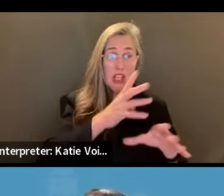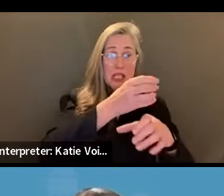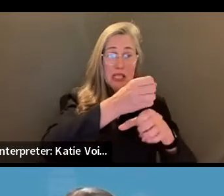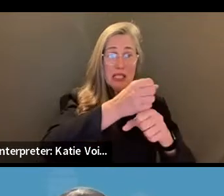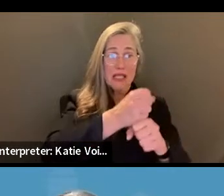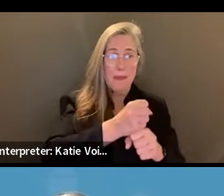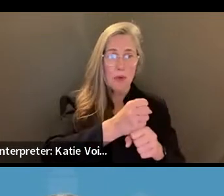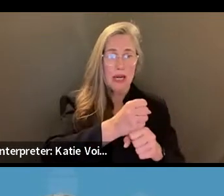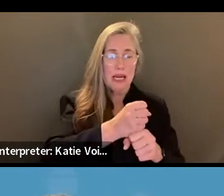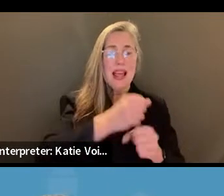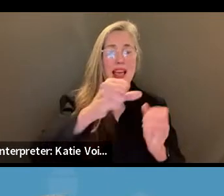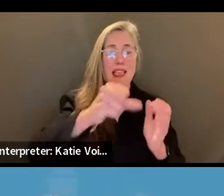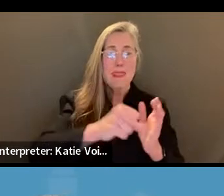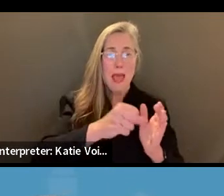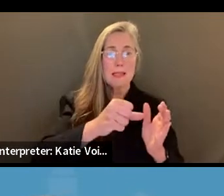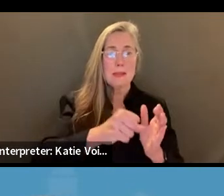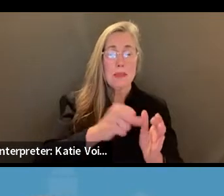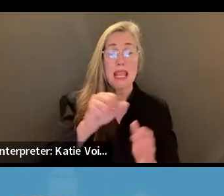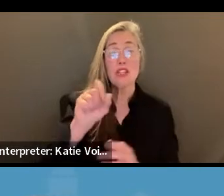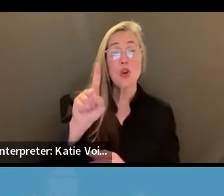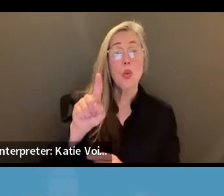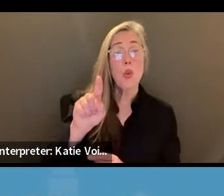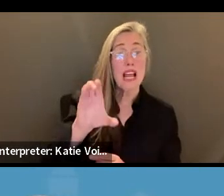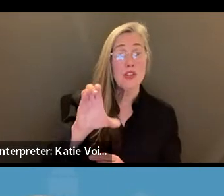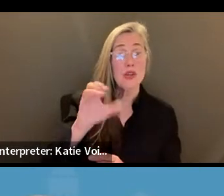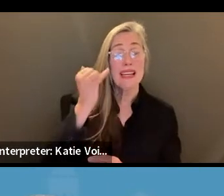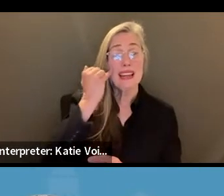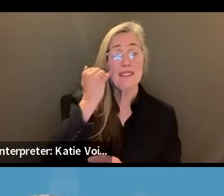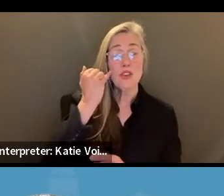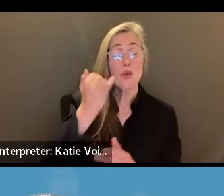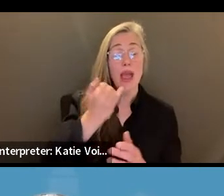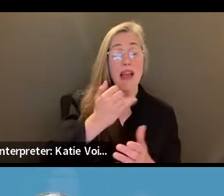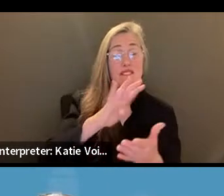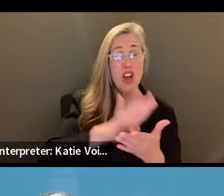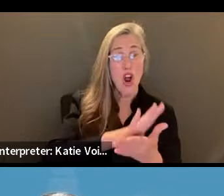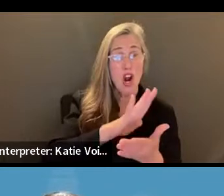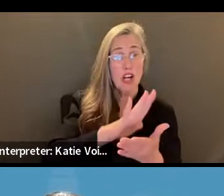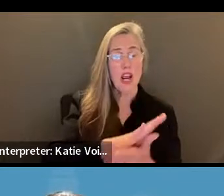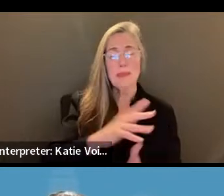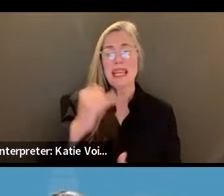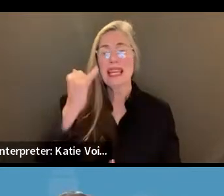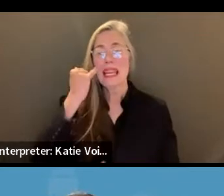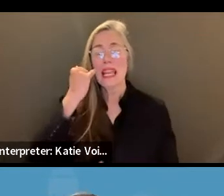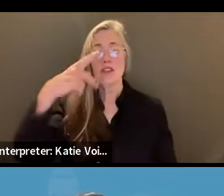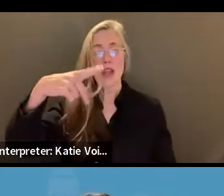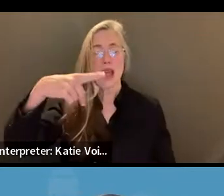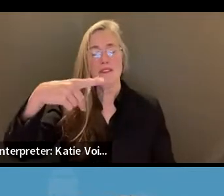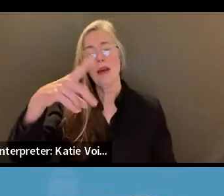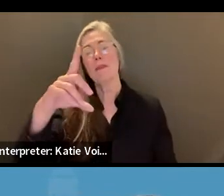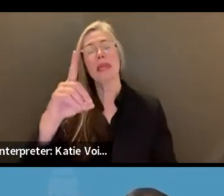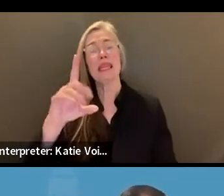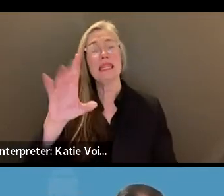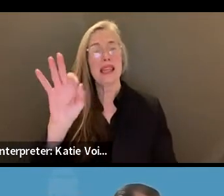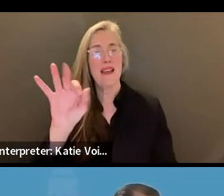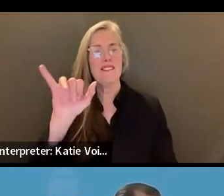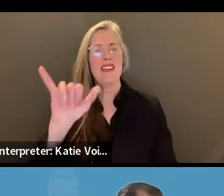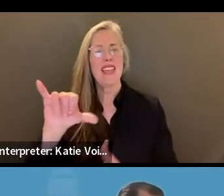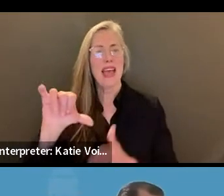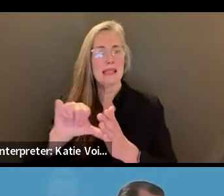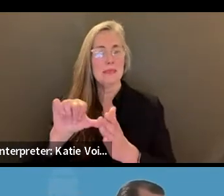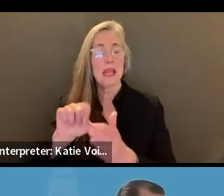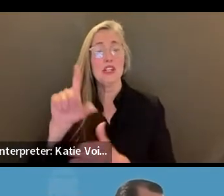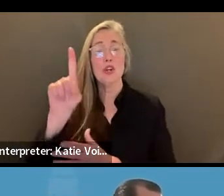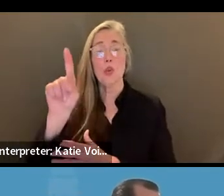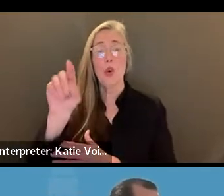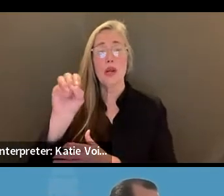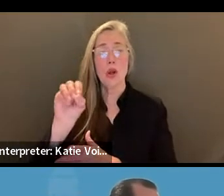be page 100. And if you had a PDF, that would be page 107.